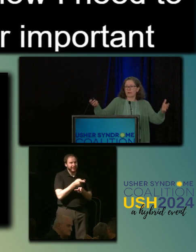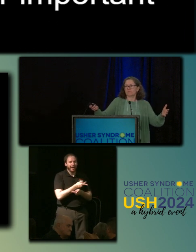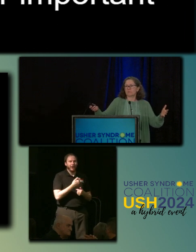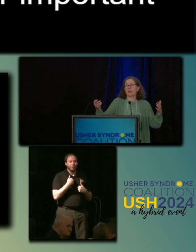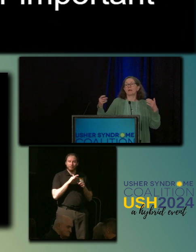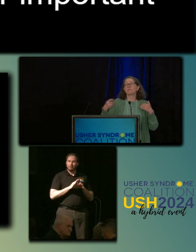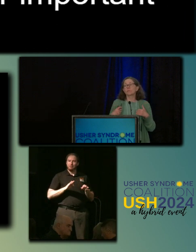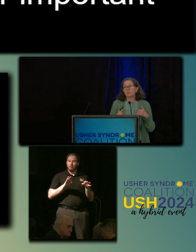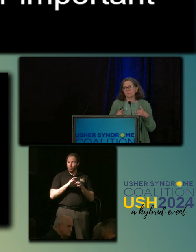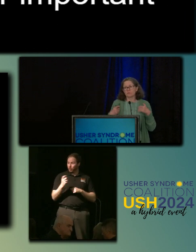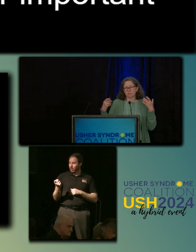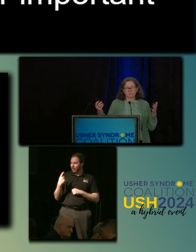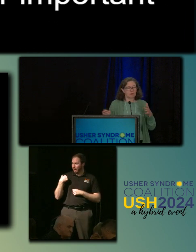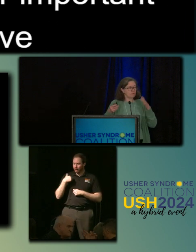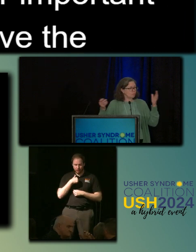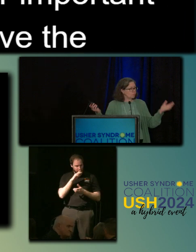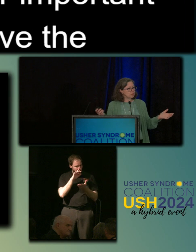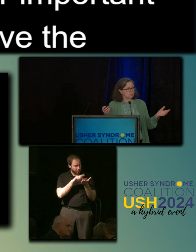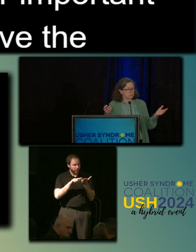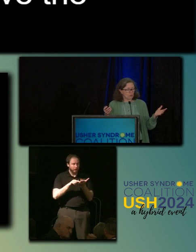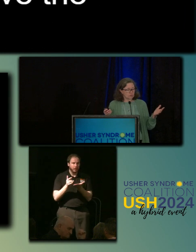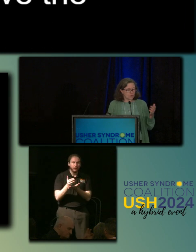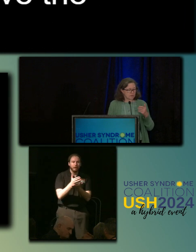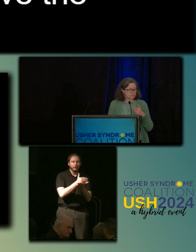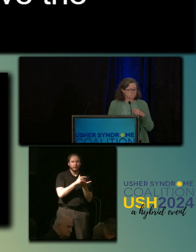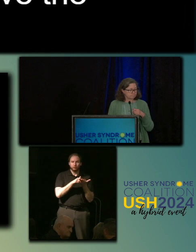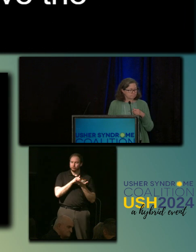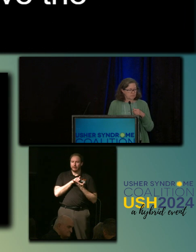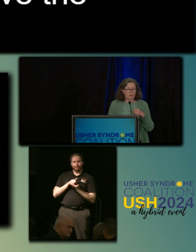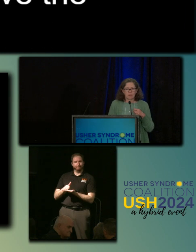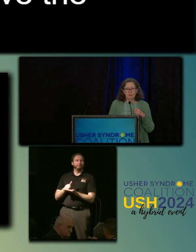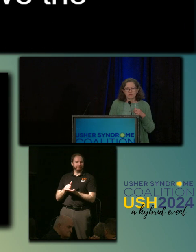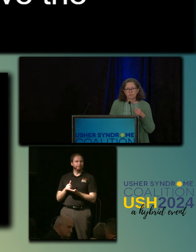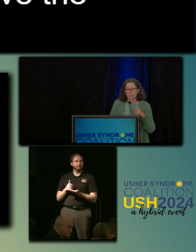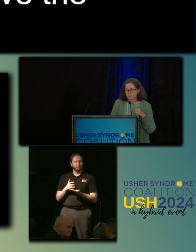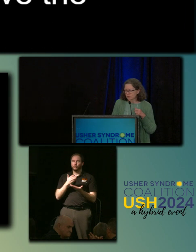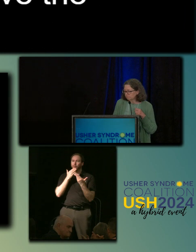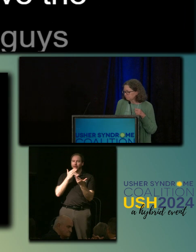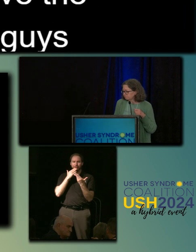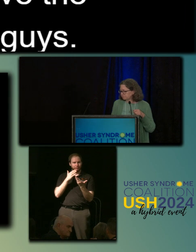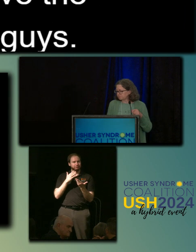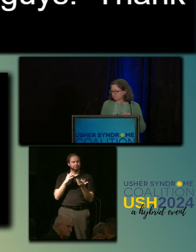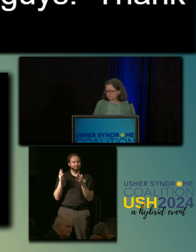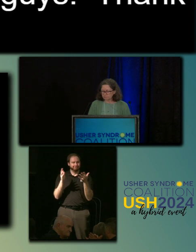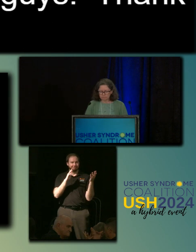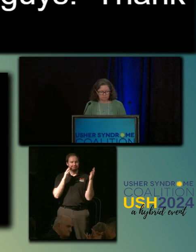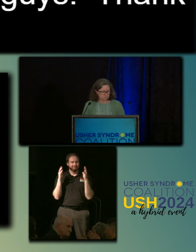we get and have the privilege of working with all you guys. Thank you so much.